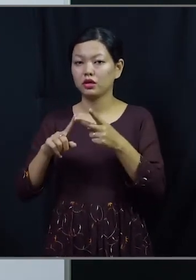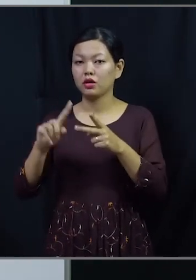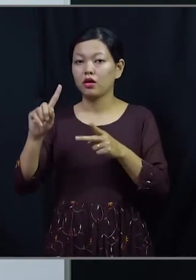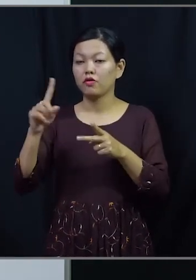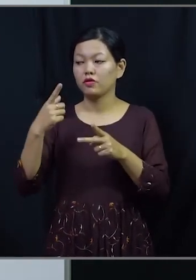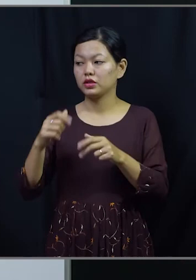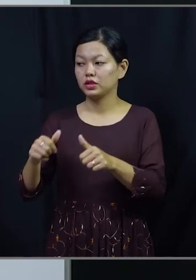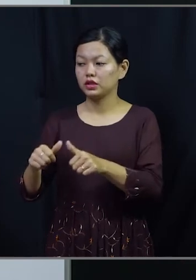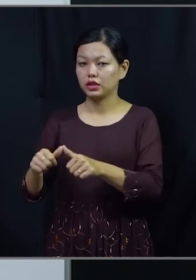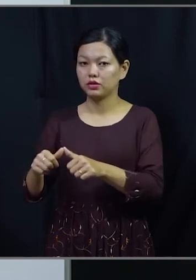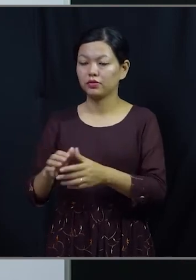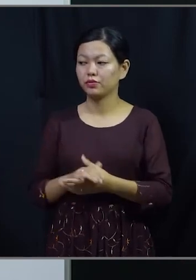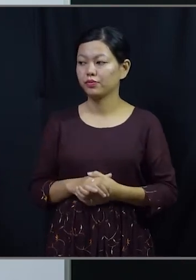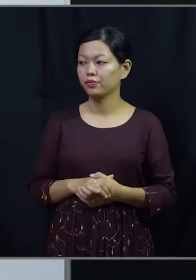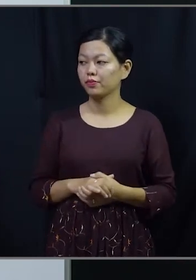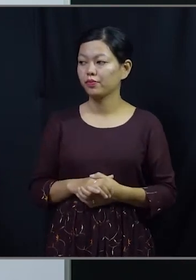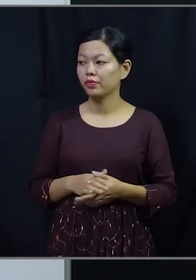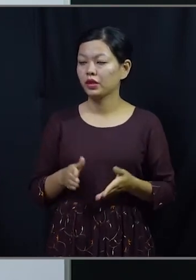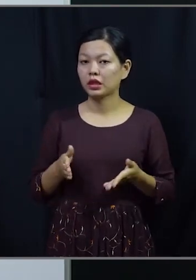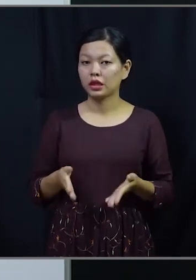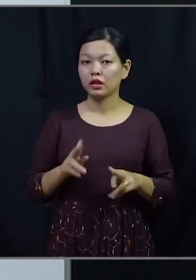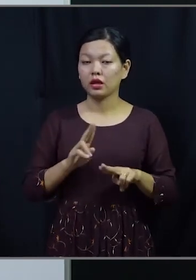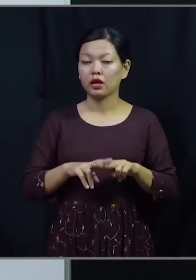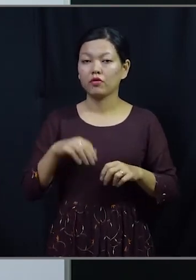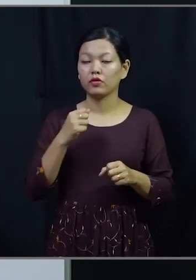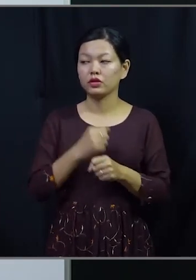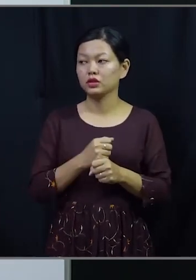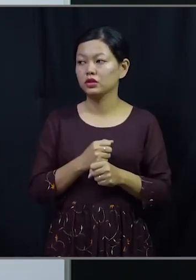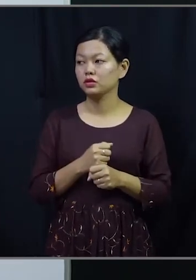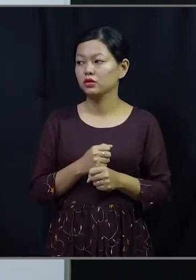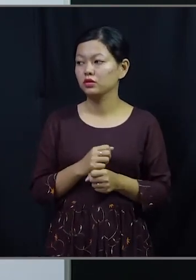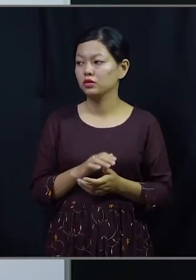right? Okay, a. And f o g